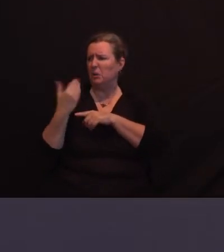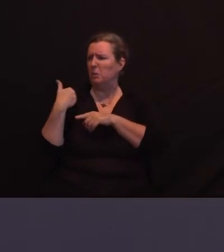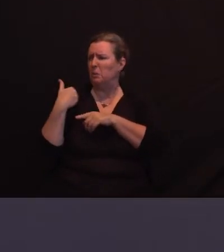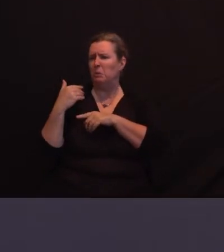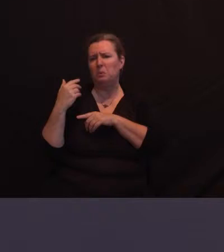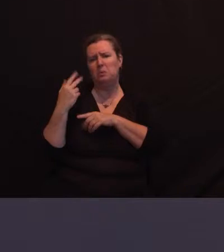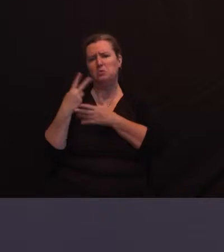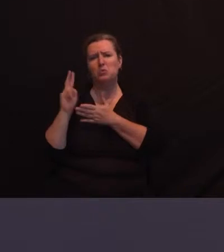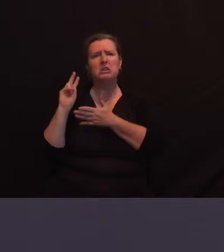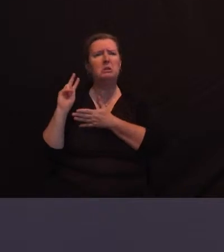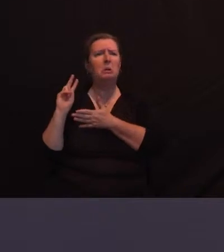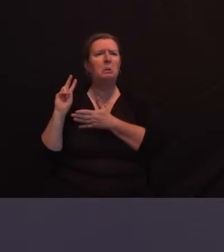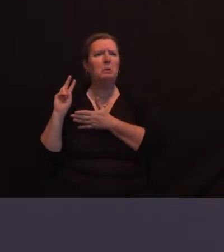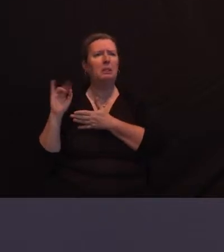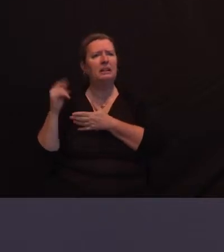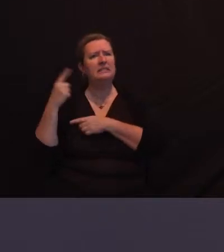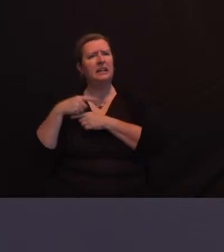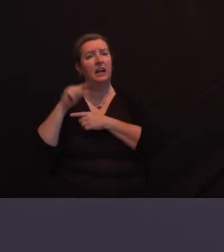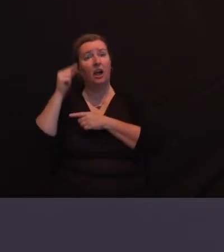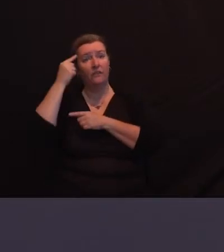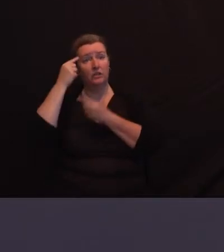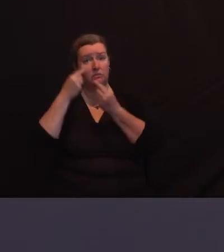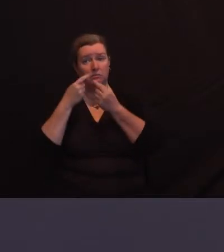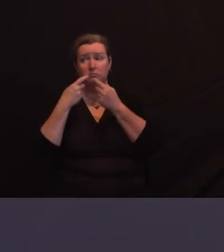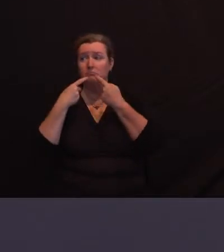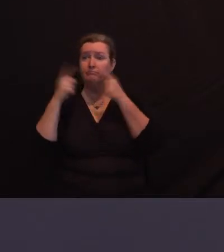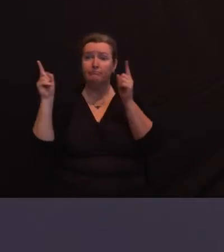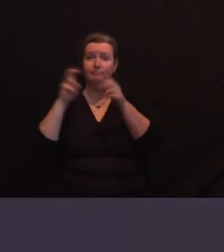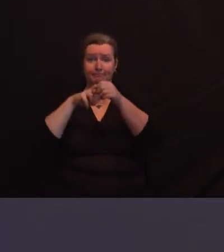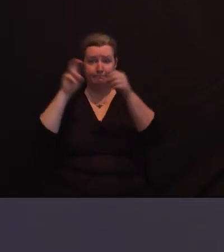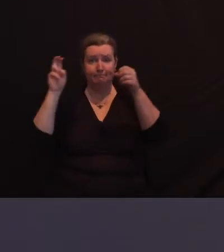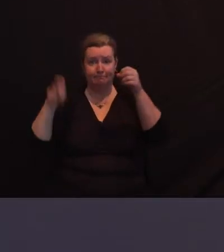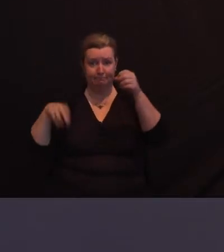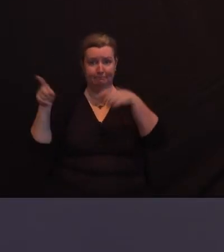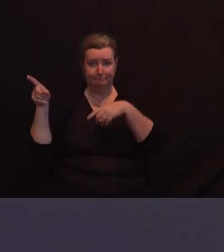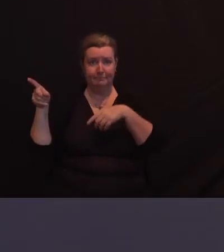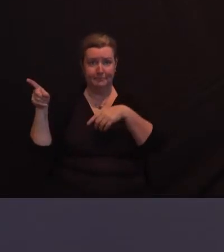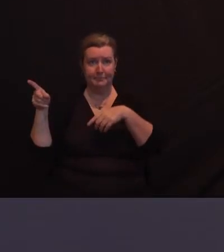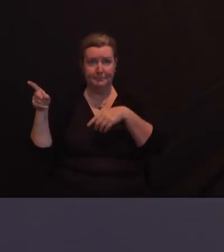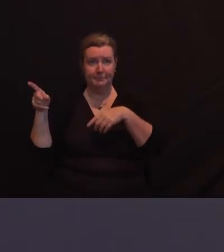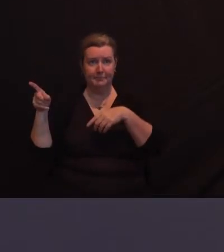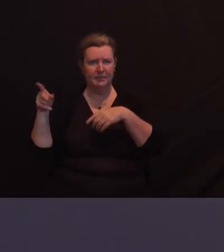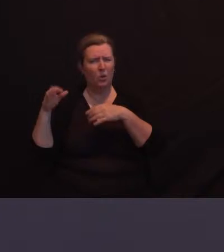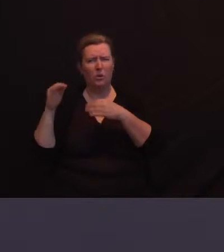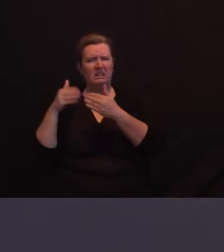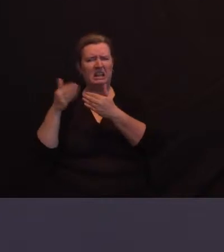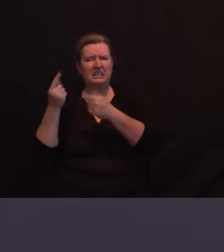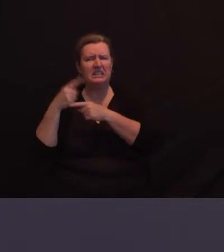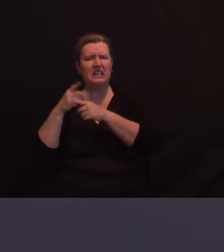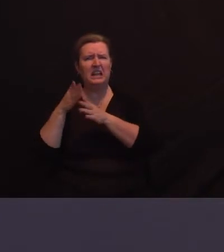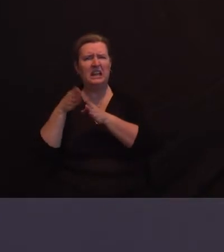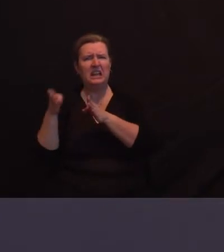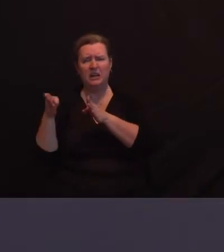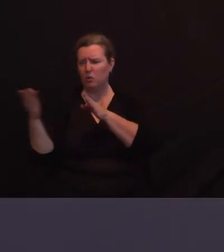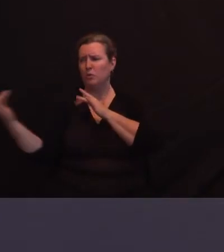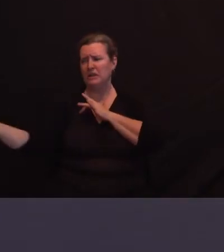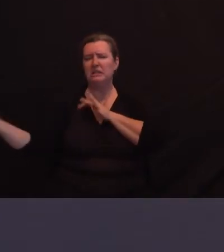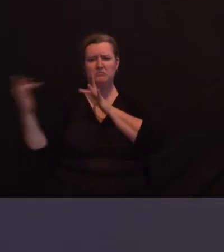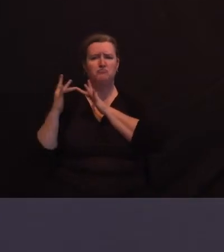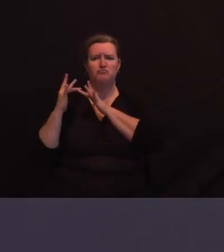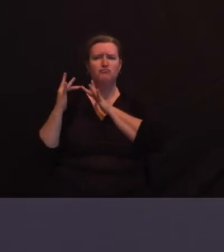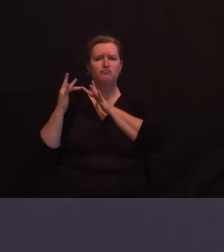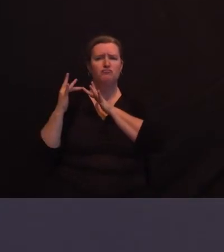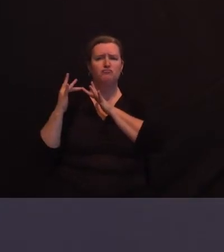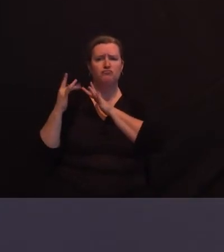Governor Cuomo announced he was stepping down, it was either that day or the next day. Our chiefs have been in touch and at the working level,